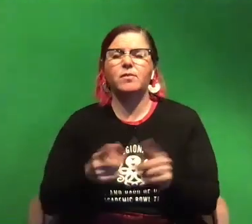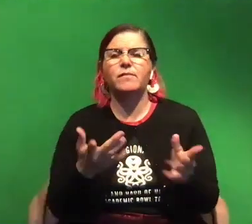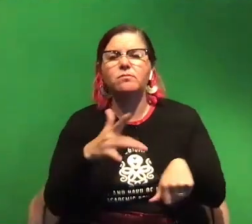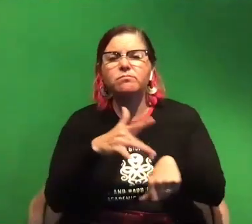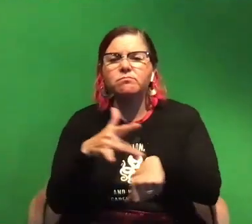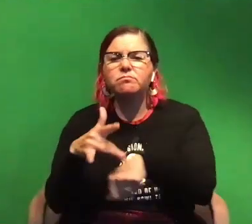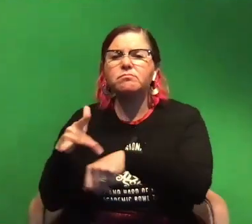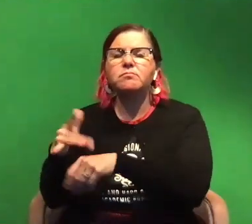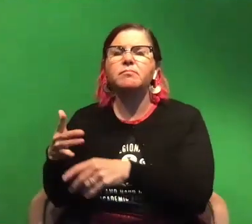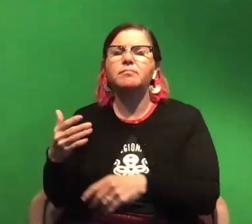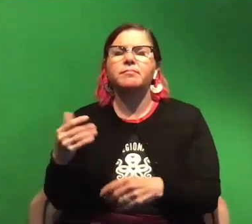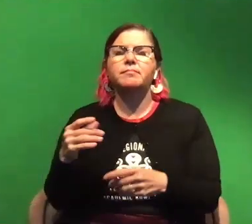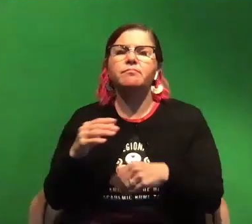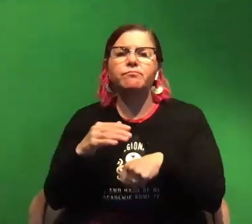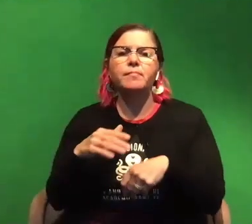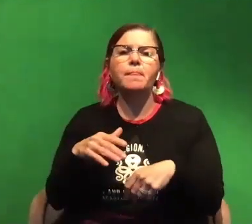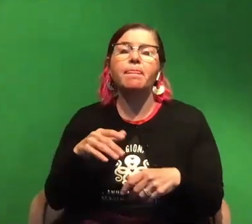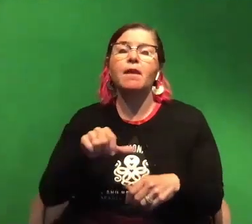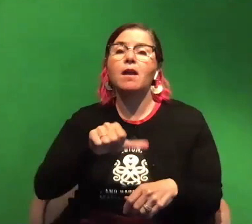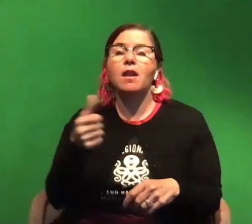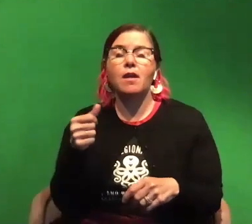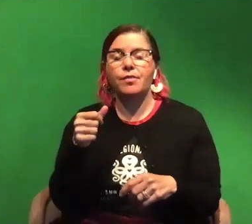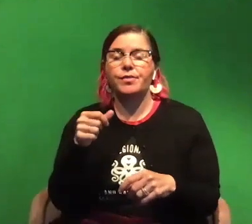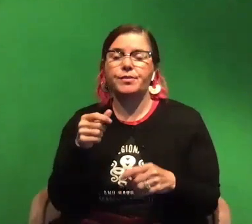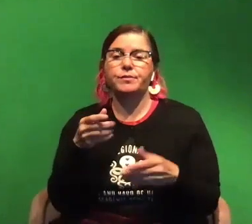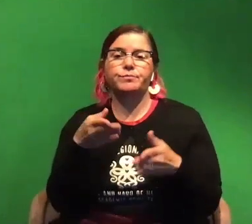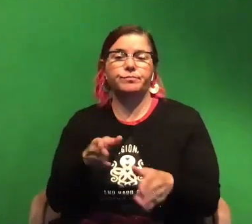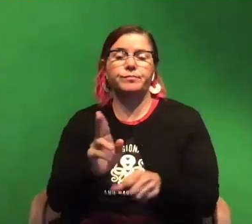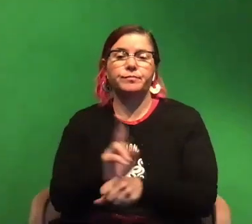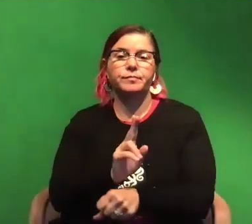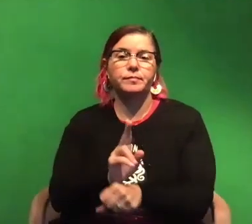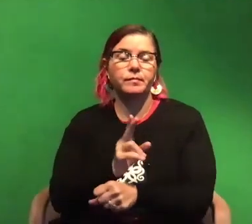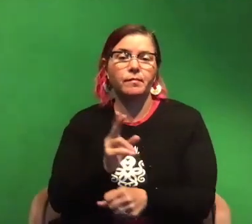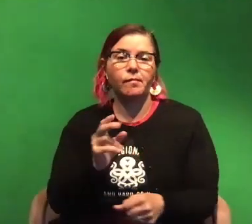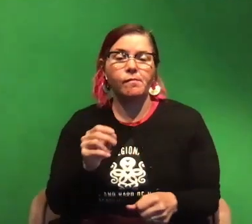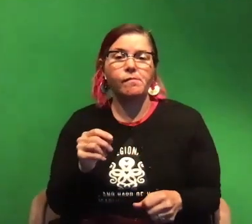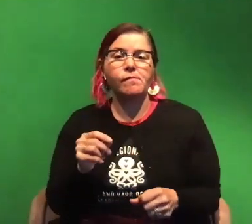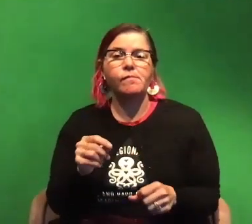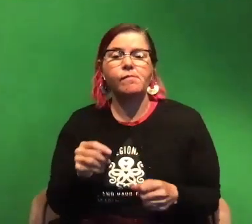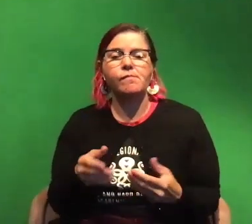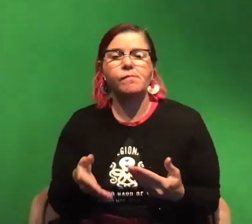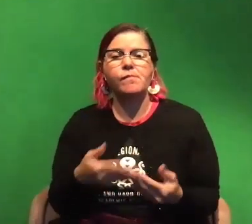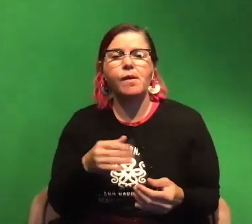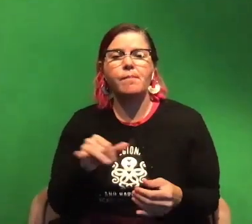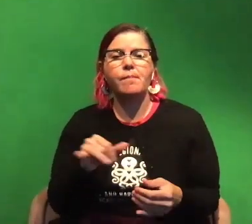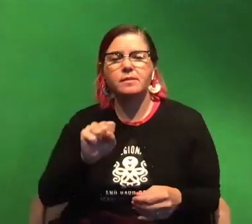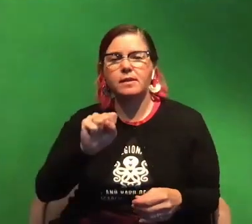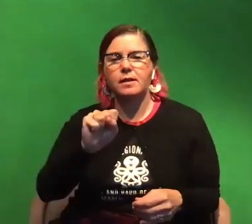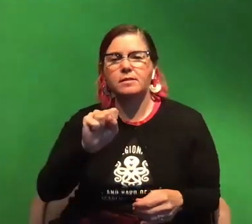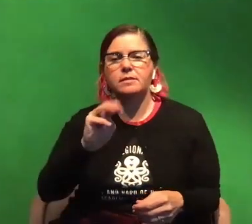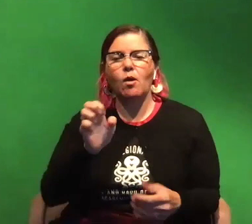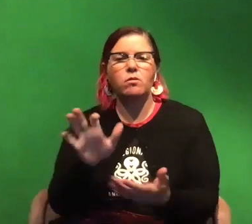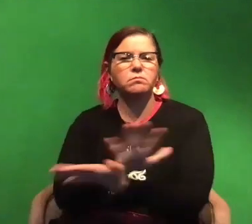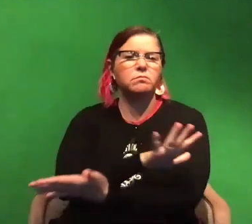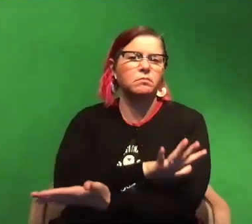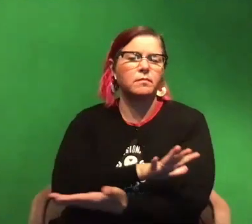another aspect of how they use it is they can use it almost like a smoke screen, which is, I think, what a lot of people